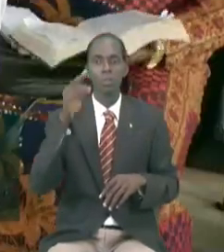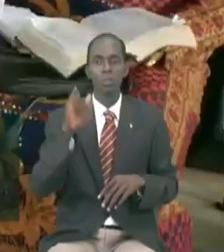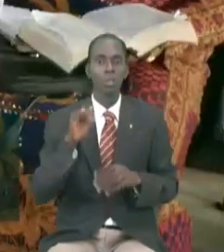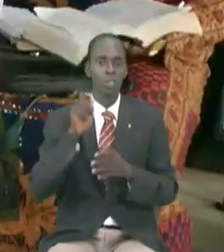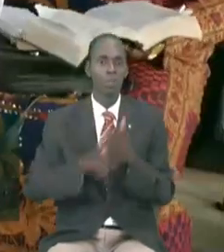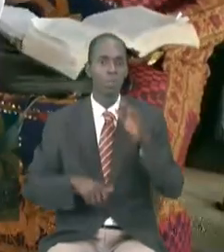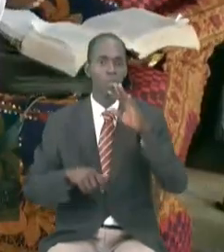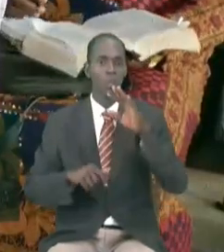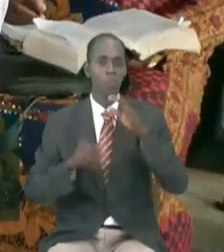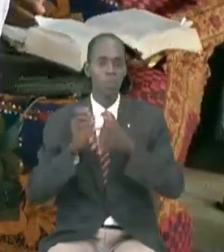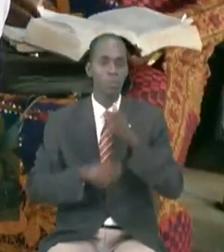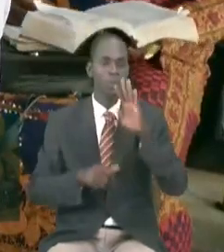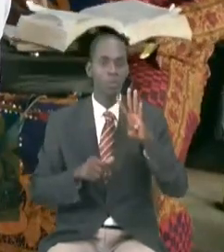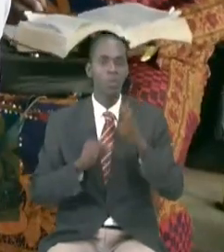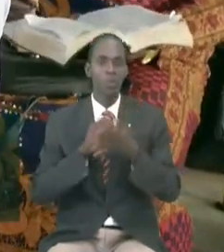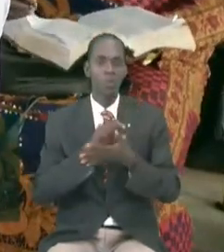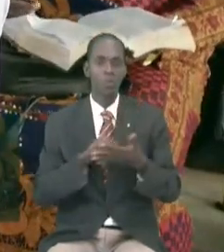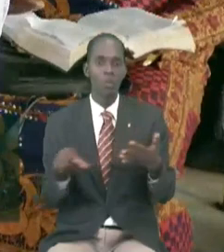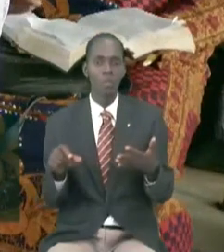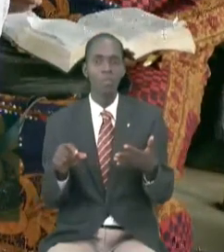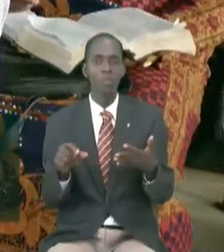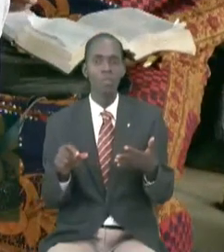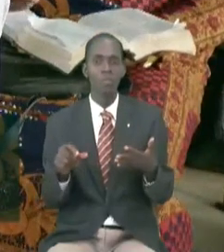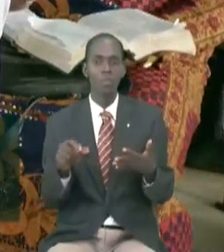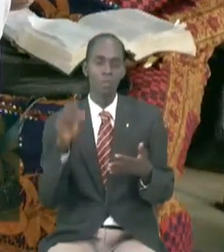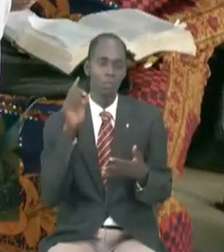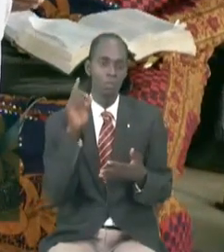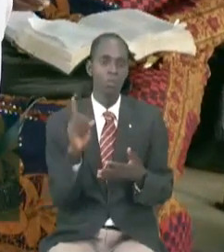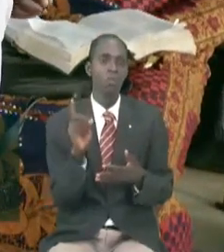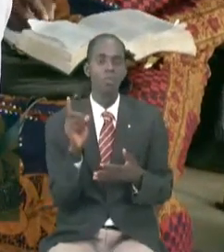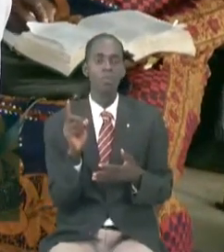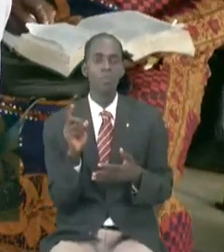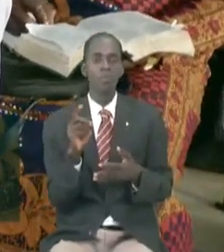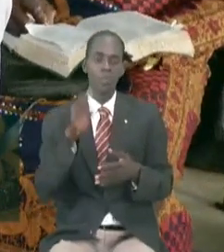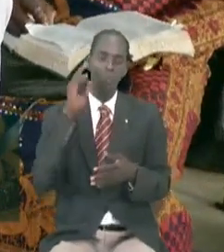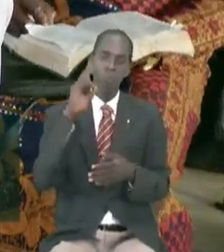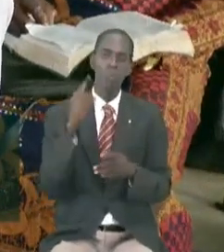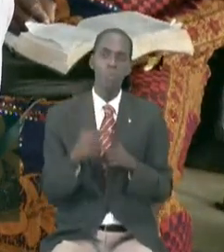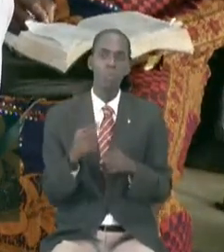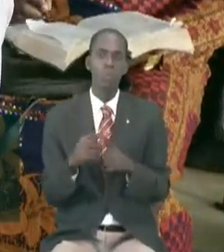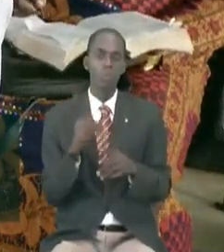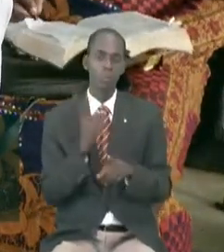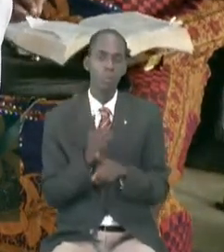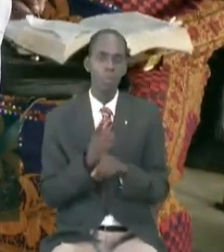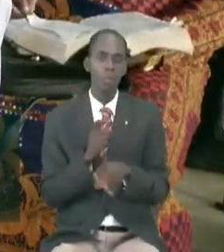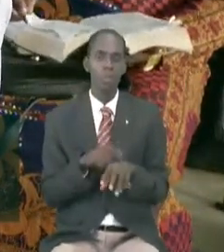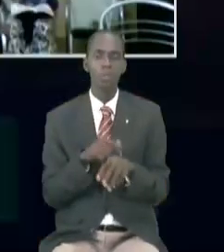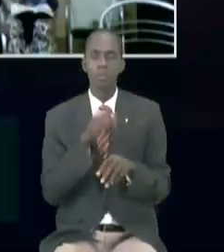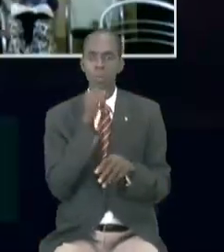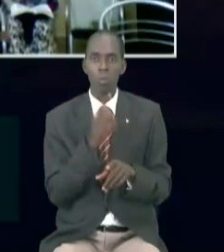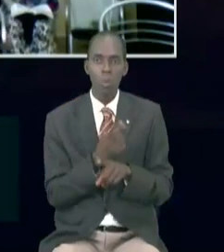reprove, rebuke, exhort with all long suffering and doctrine. Look at verse 3. For